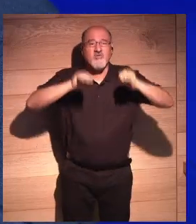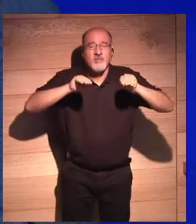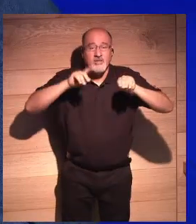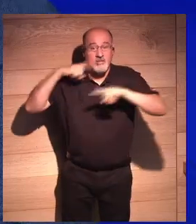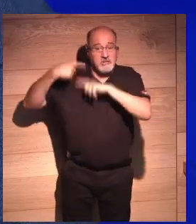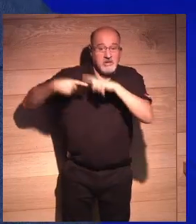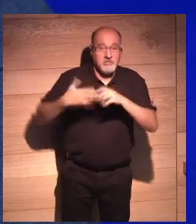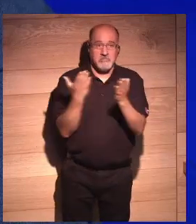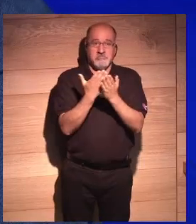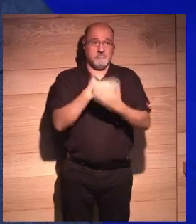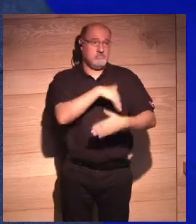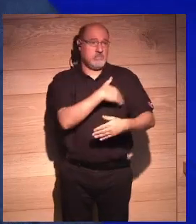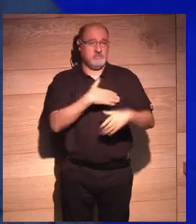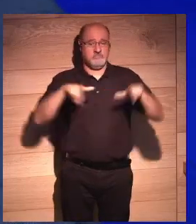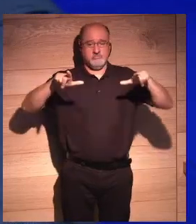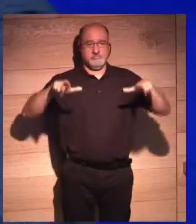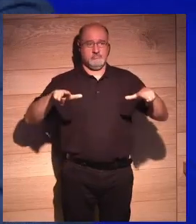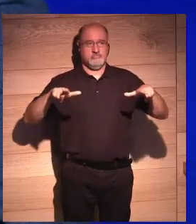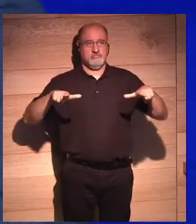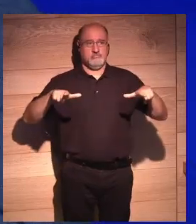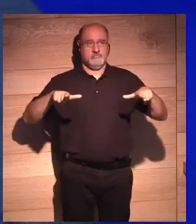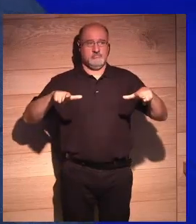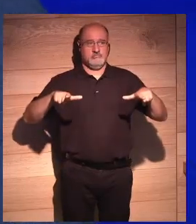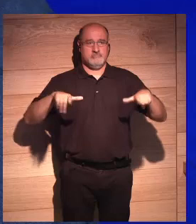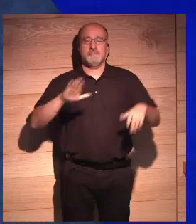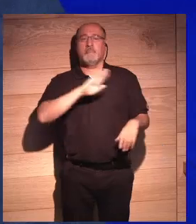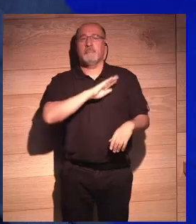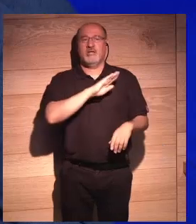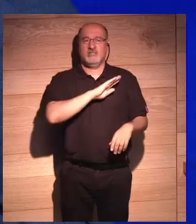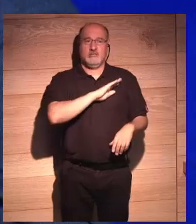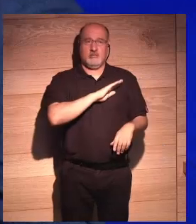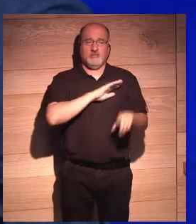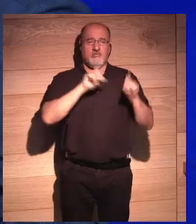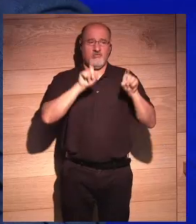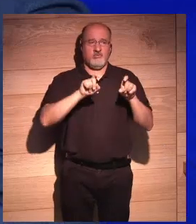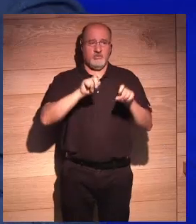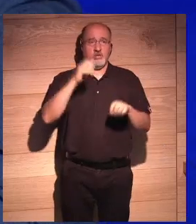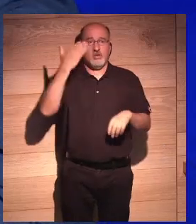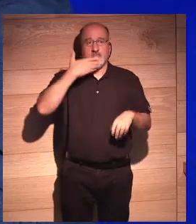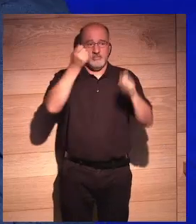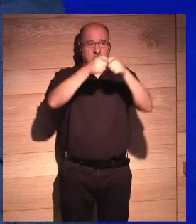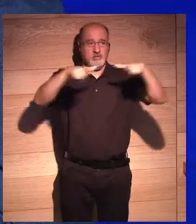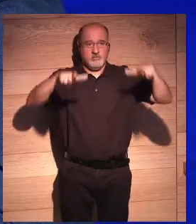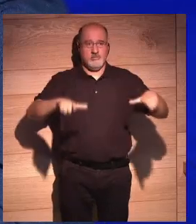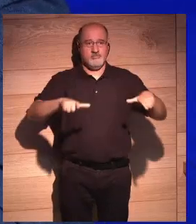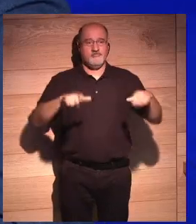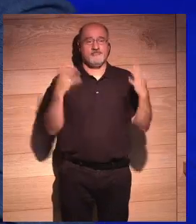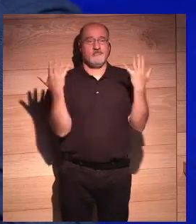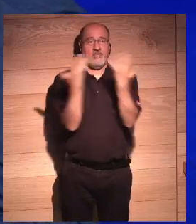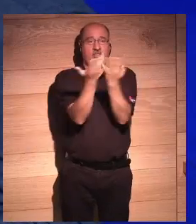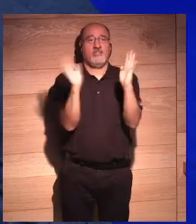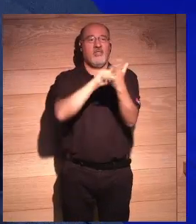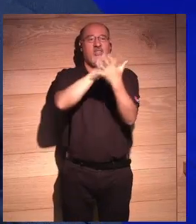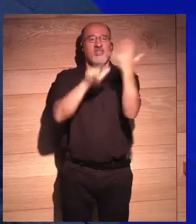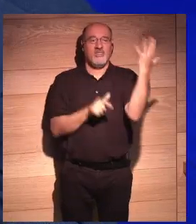at a traditional training classroom, for example, at the high school, if there are